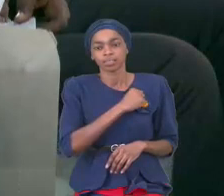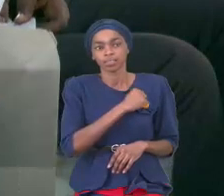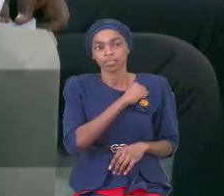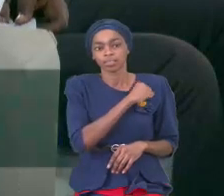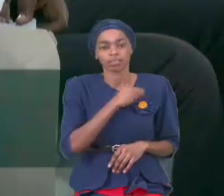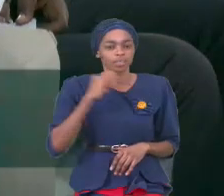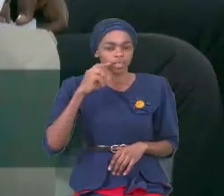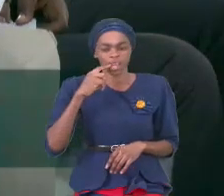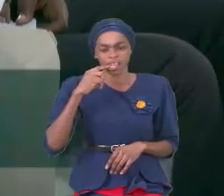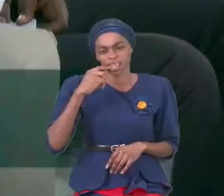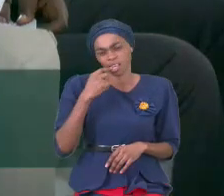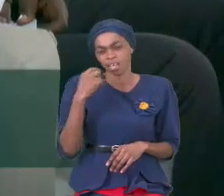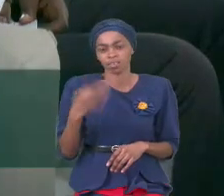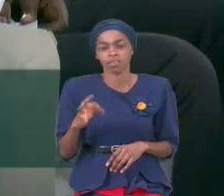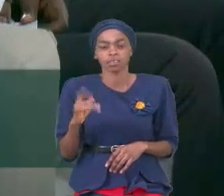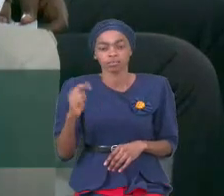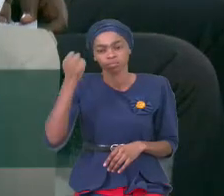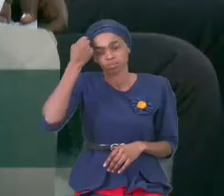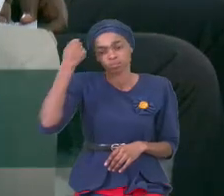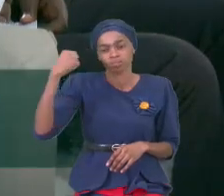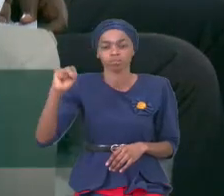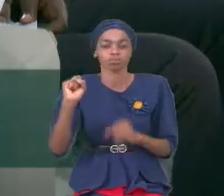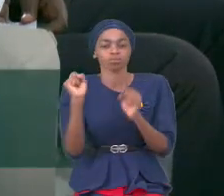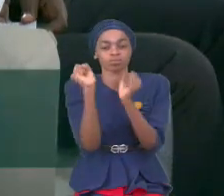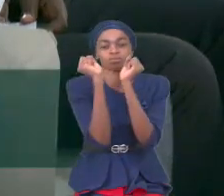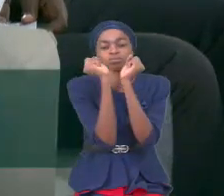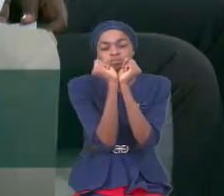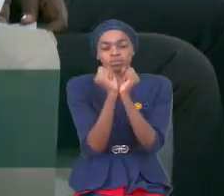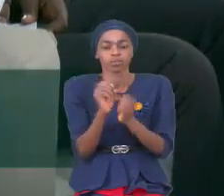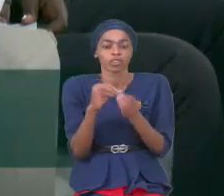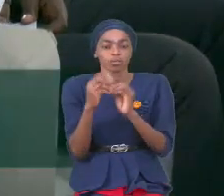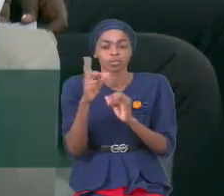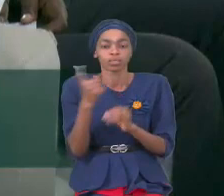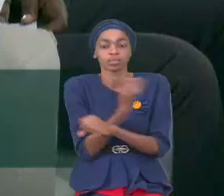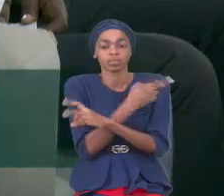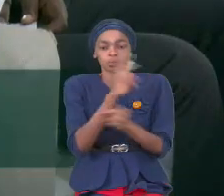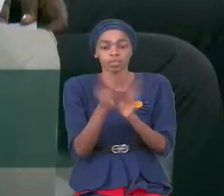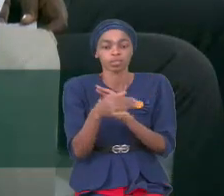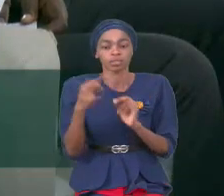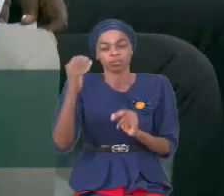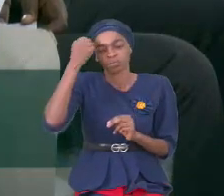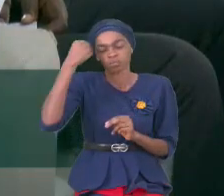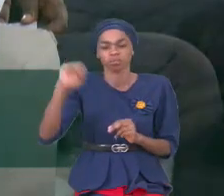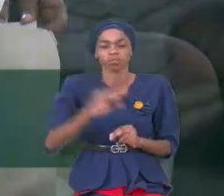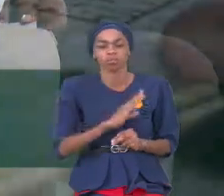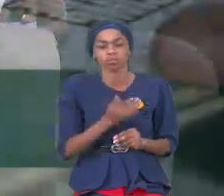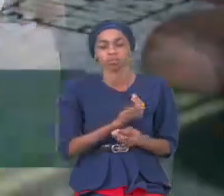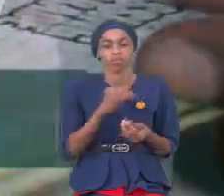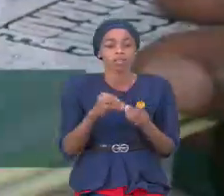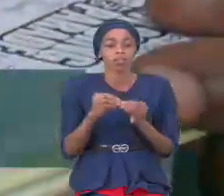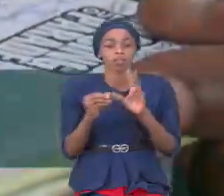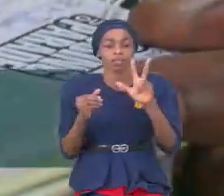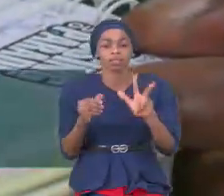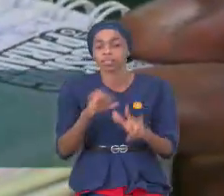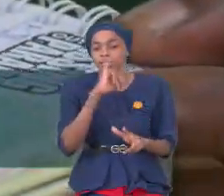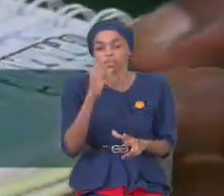the repentance of an obstinate soul. And number three, the restoration of an obstinate